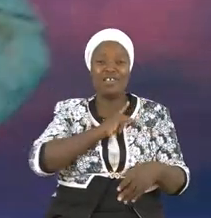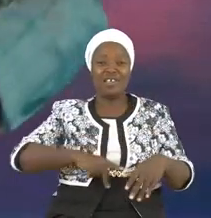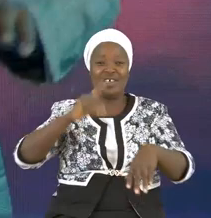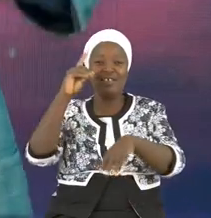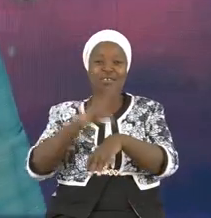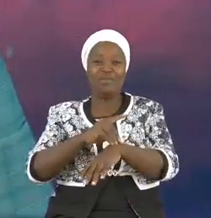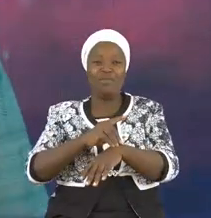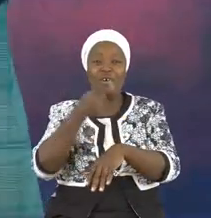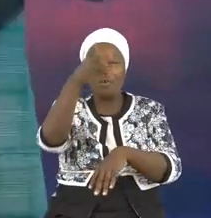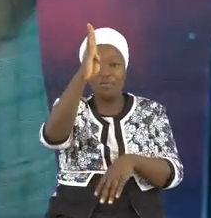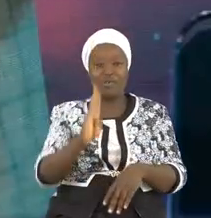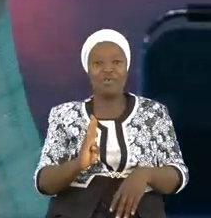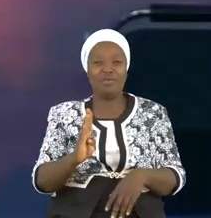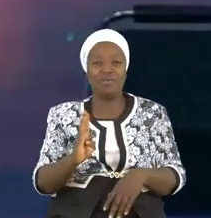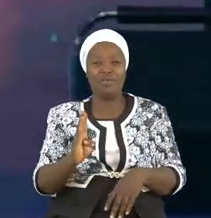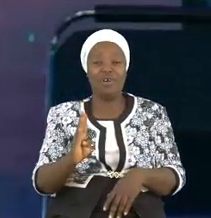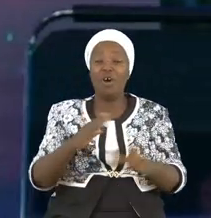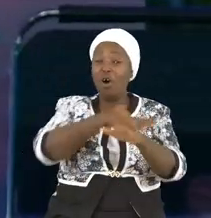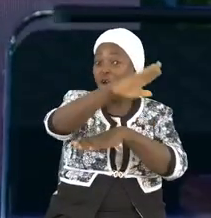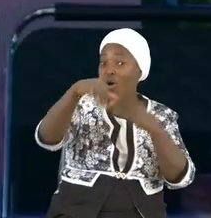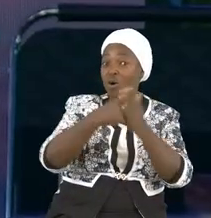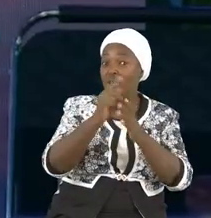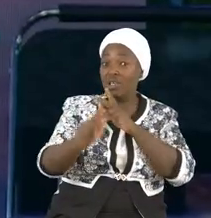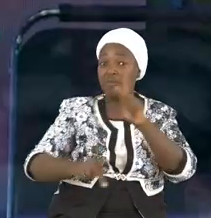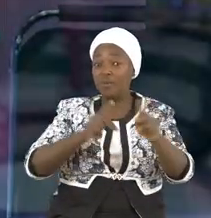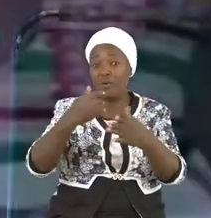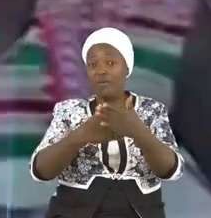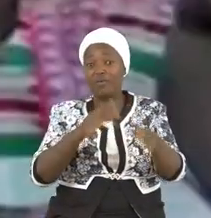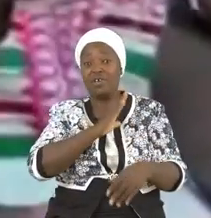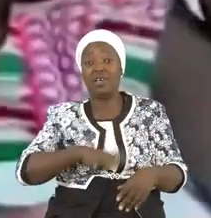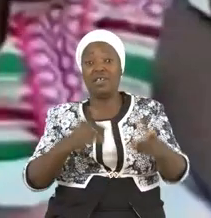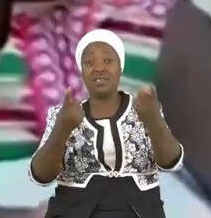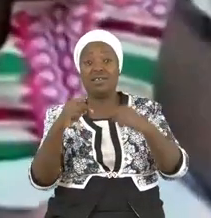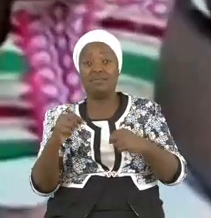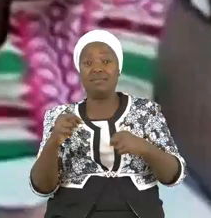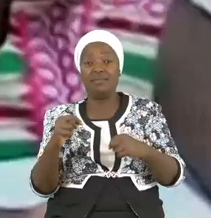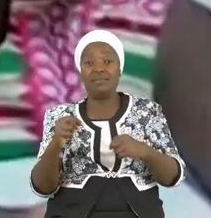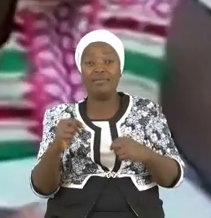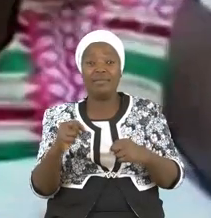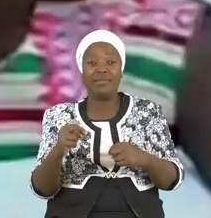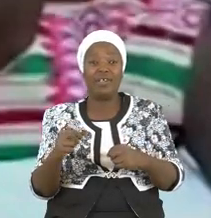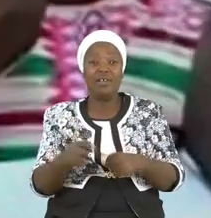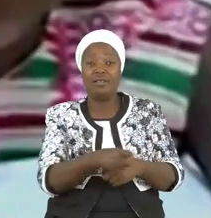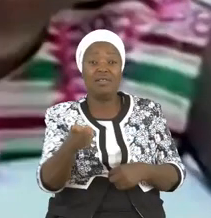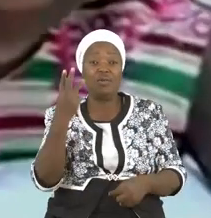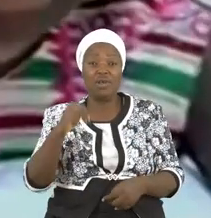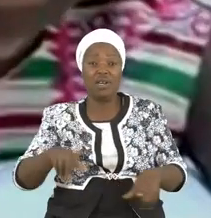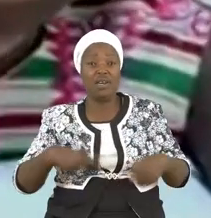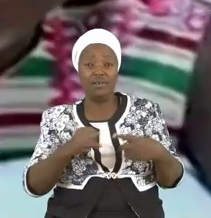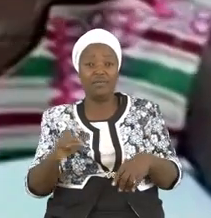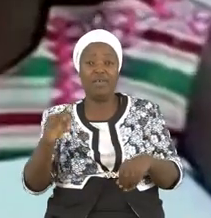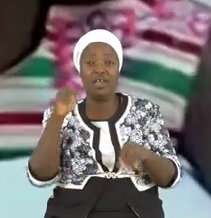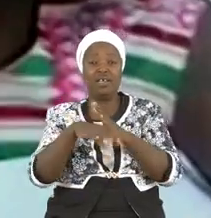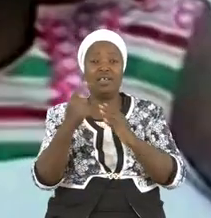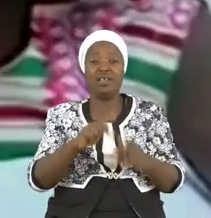God. All the people before Christ came, they were living in the kingdom